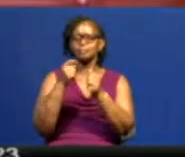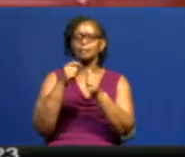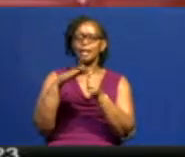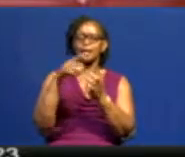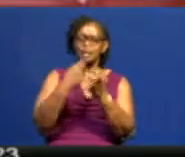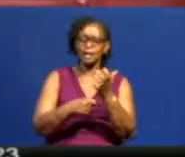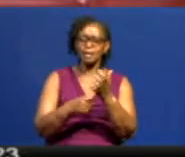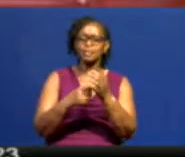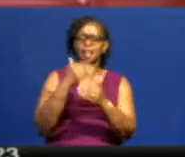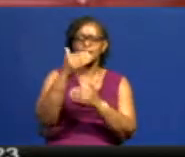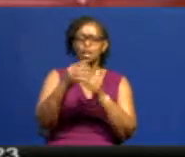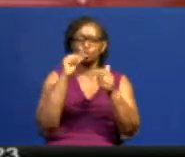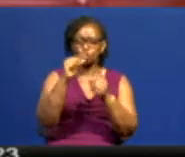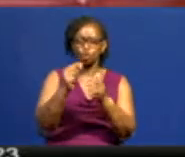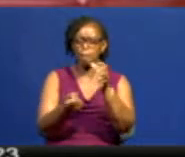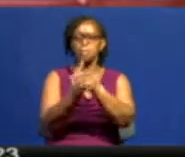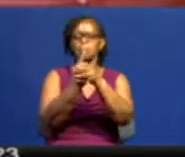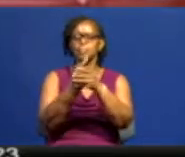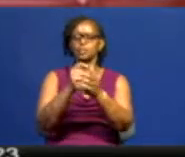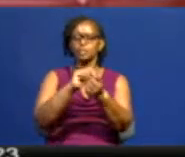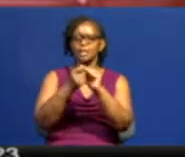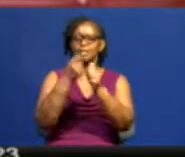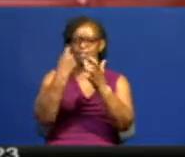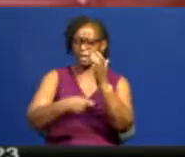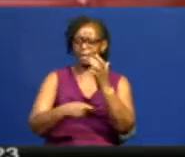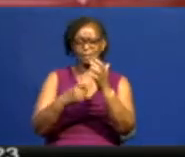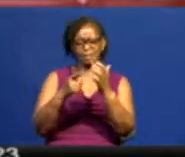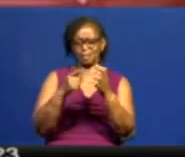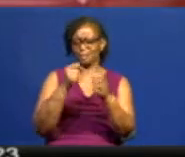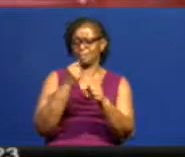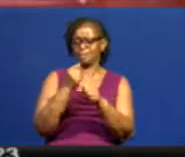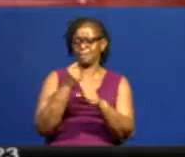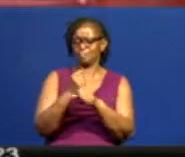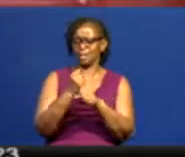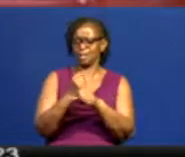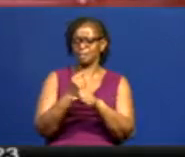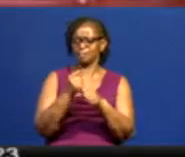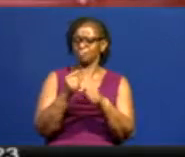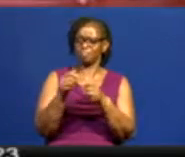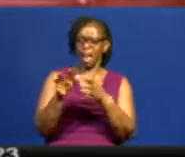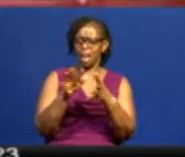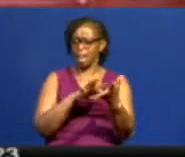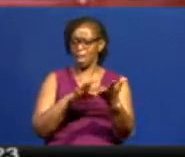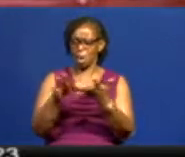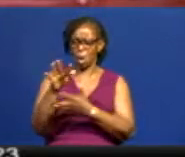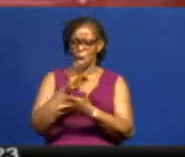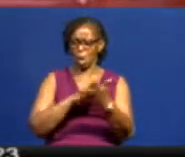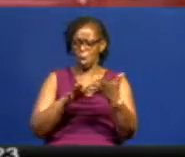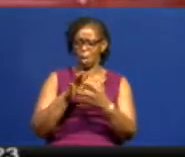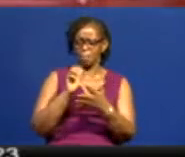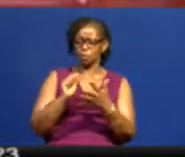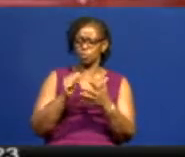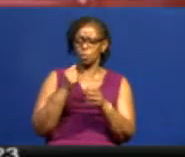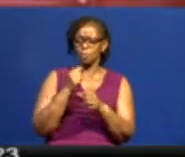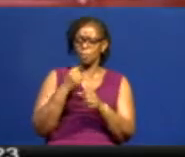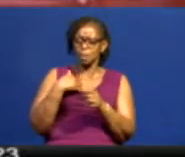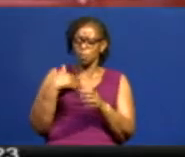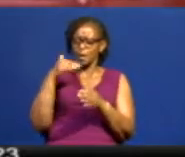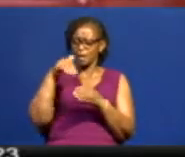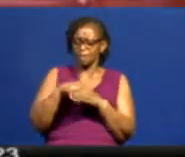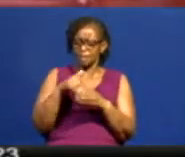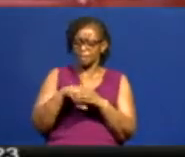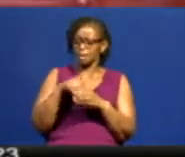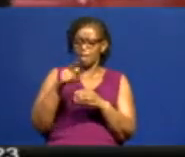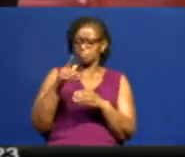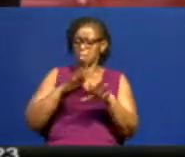discontent among citizens. It also can erroneously dissuade investment, and I want to be very clear on this.